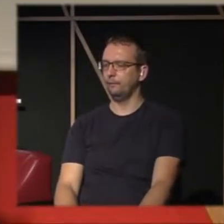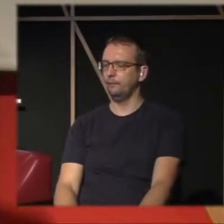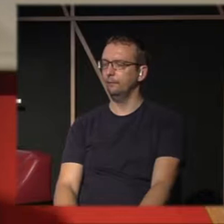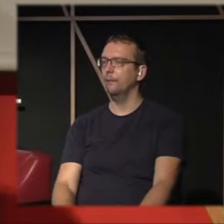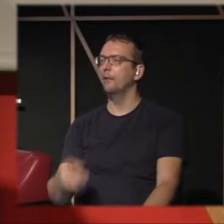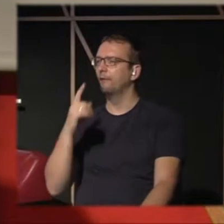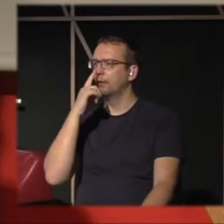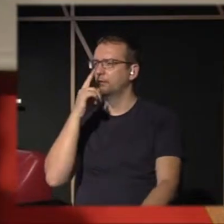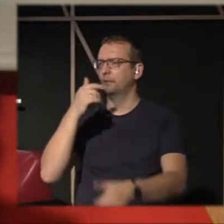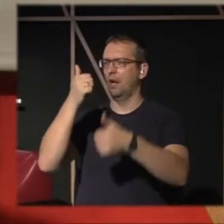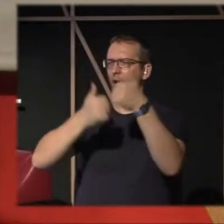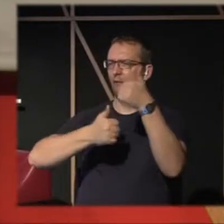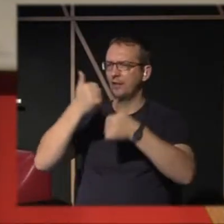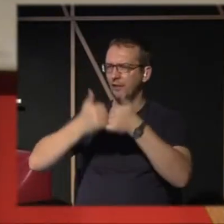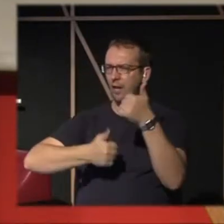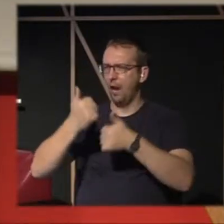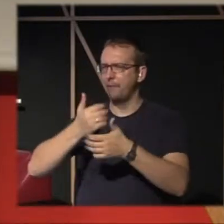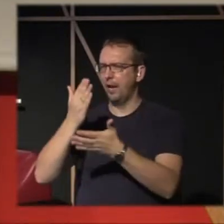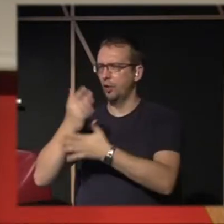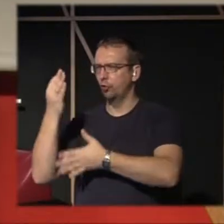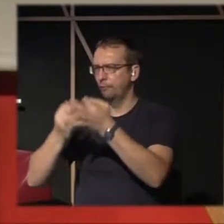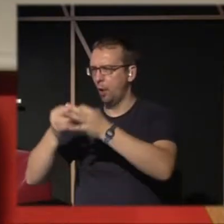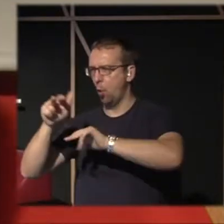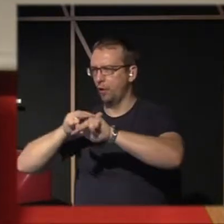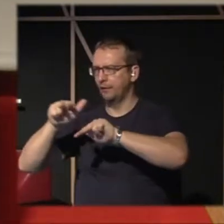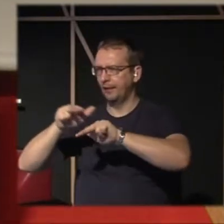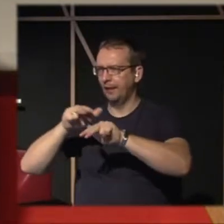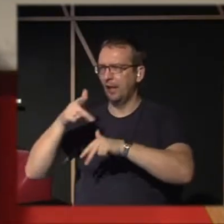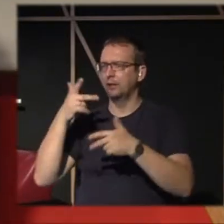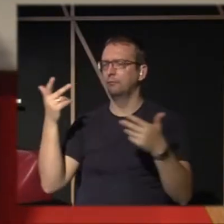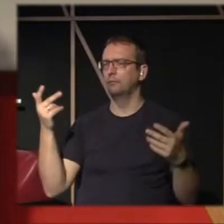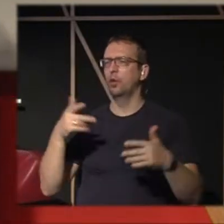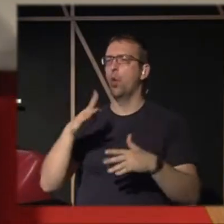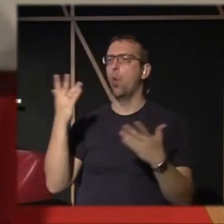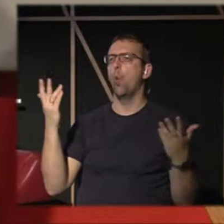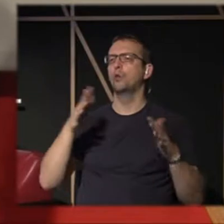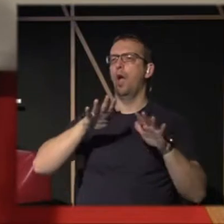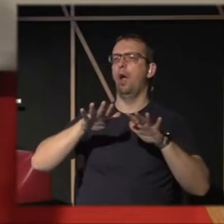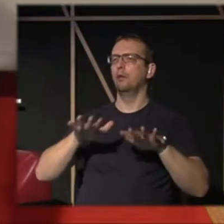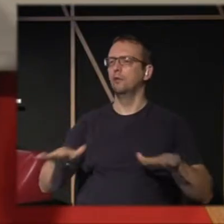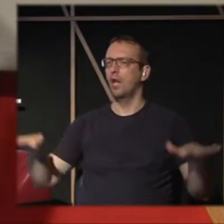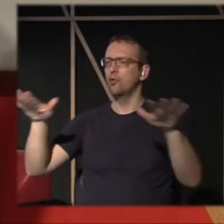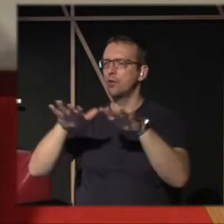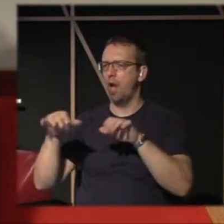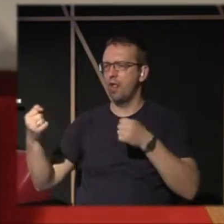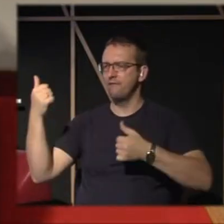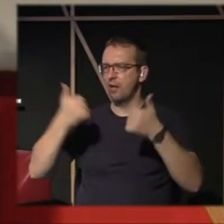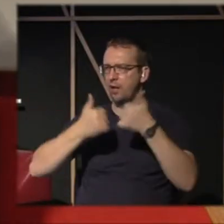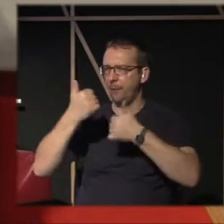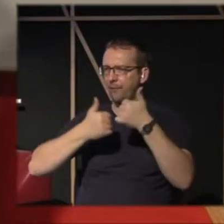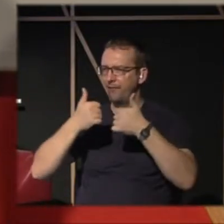teams competitions, we go through a bidding process. For the 2021 final, these are